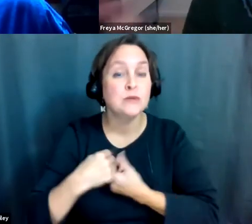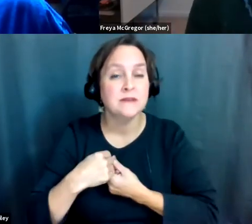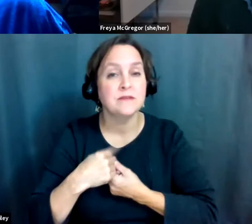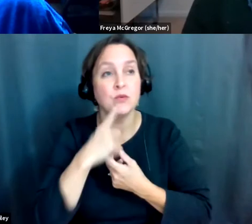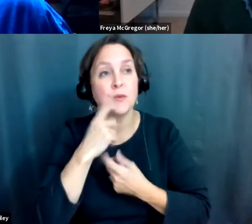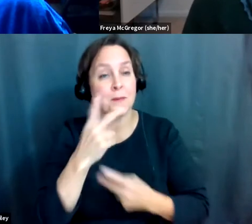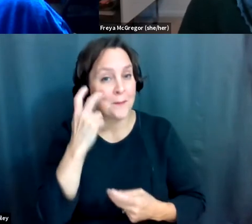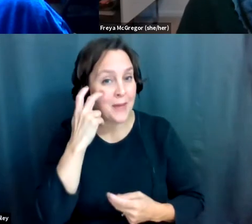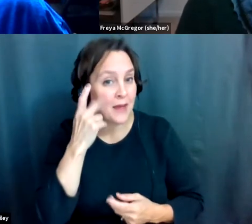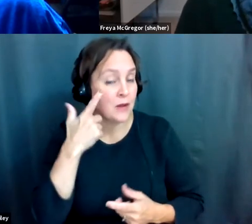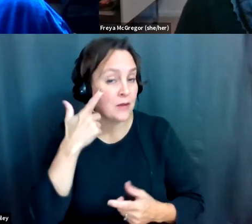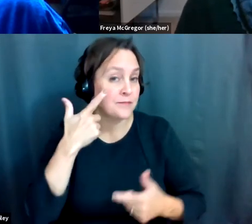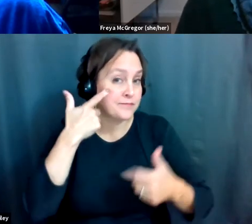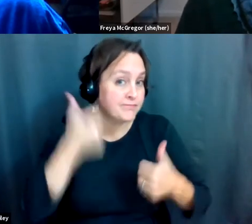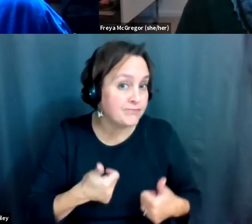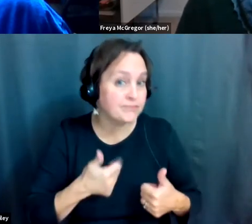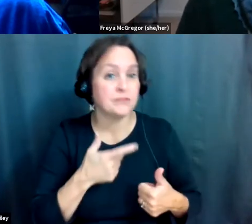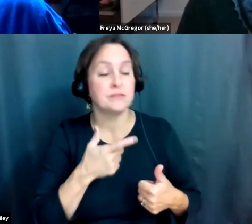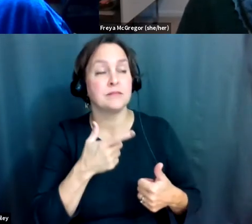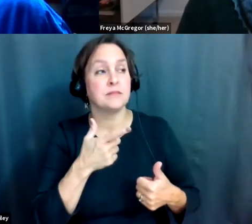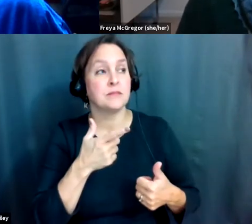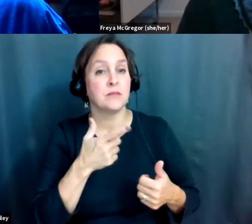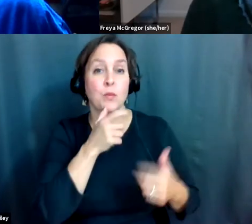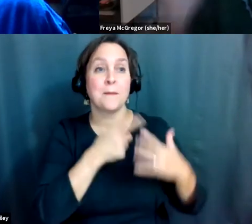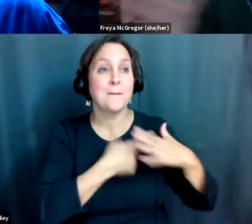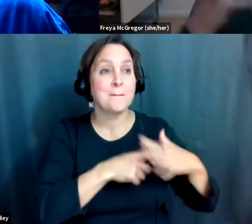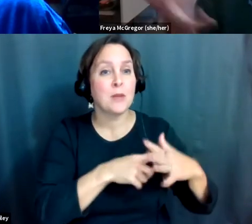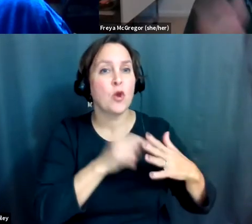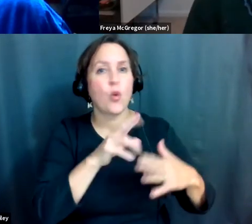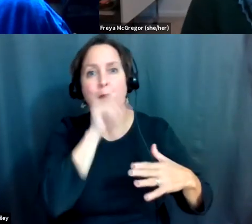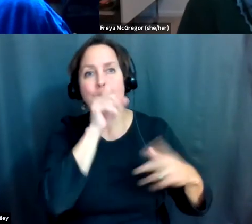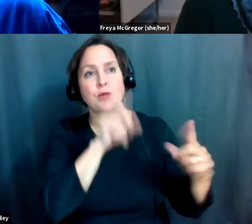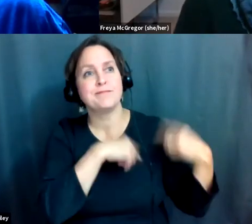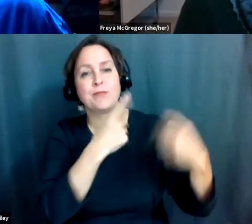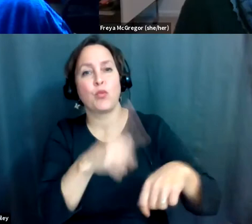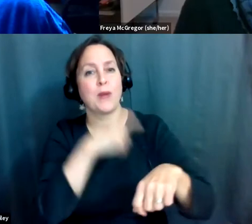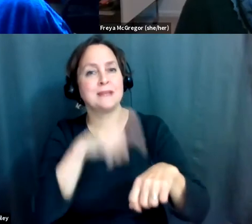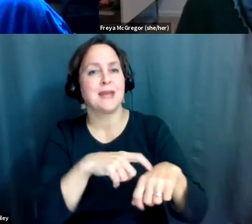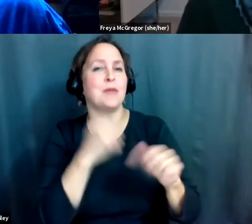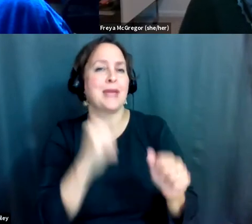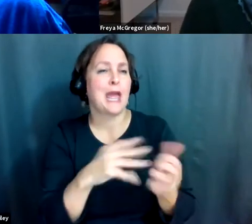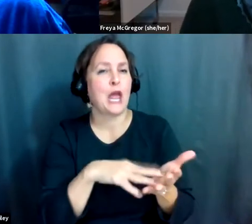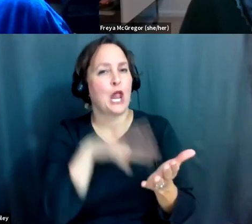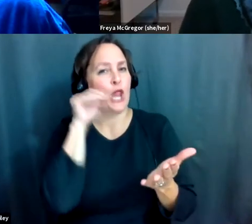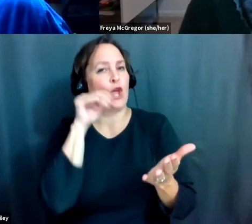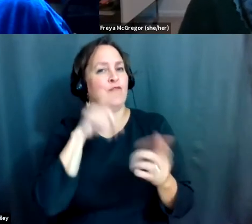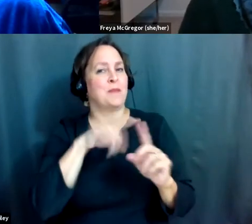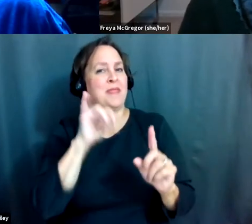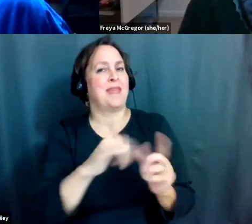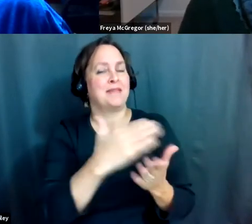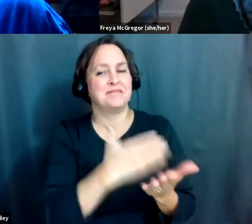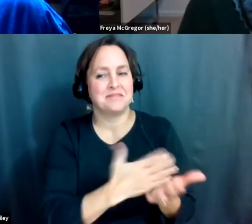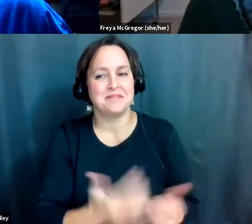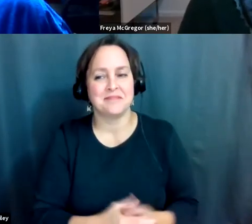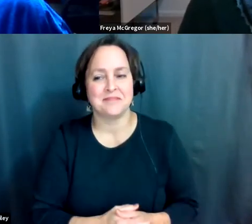beginner birders or have been birding for a long time, um, can, can learn from, you know, kind of collective knowledge. So please, please do,